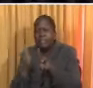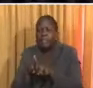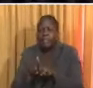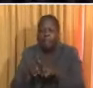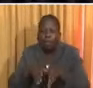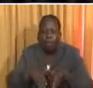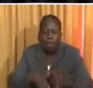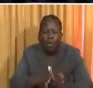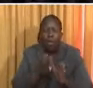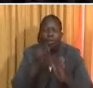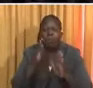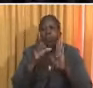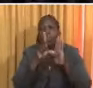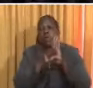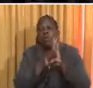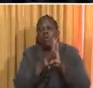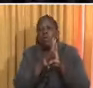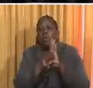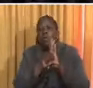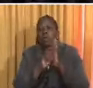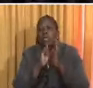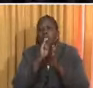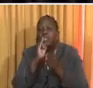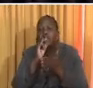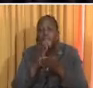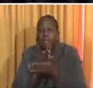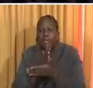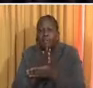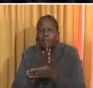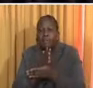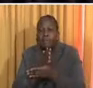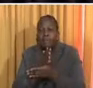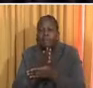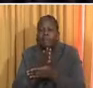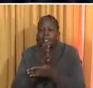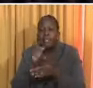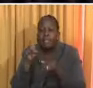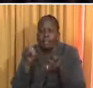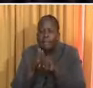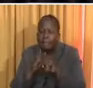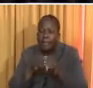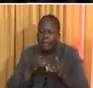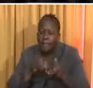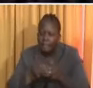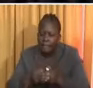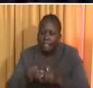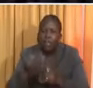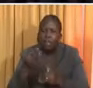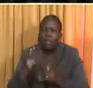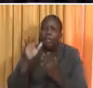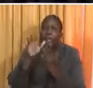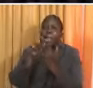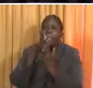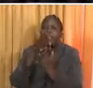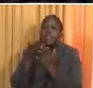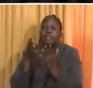flowing from them is the imprecise scope and extent of basic structure